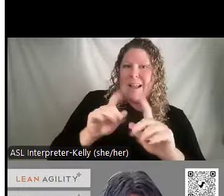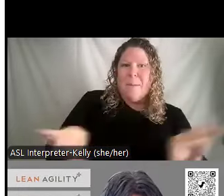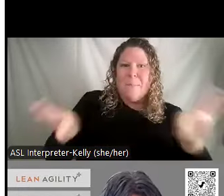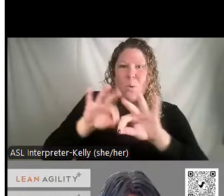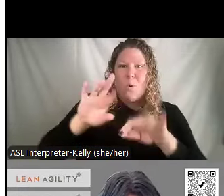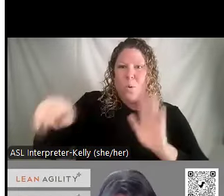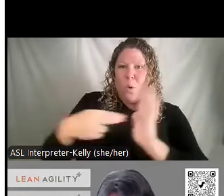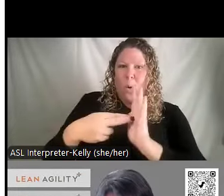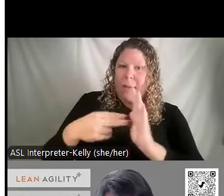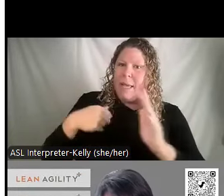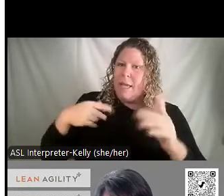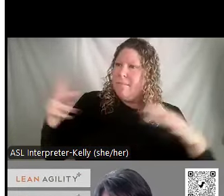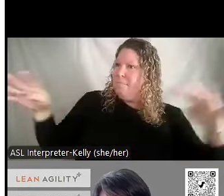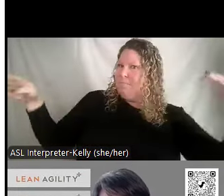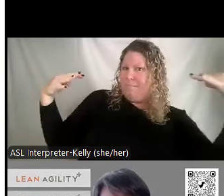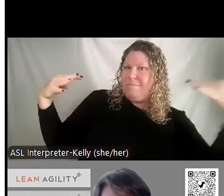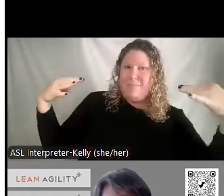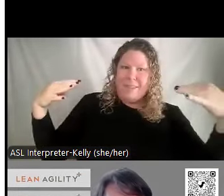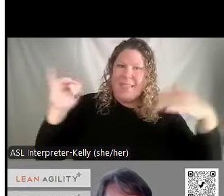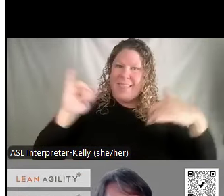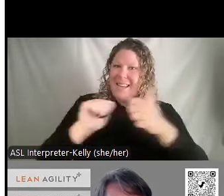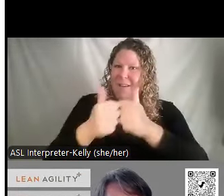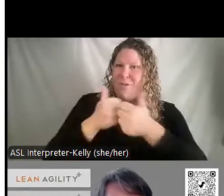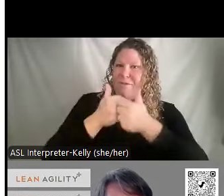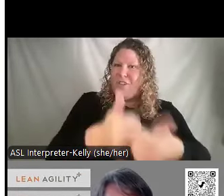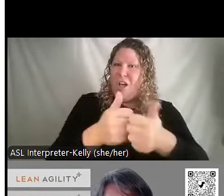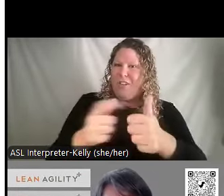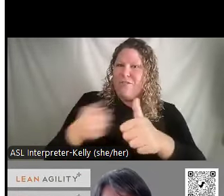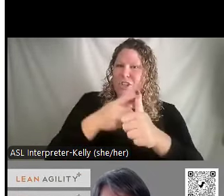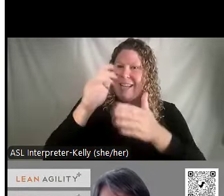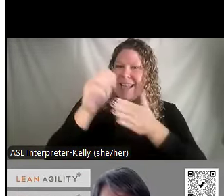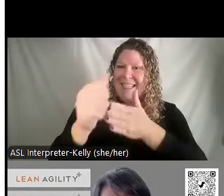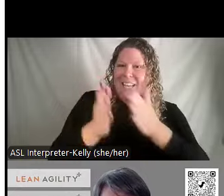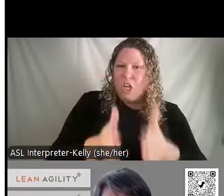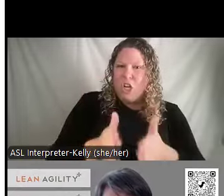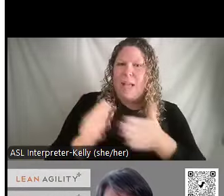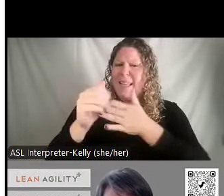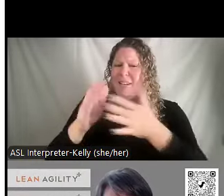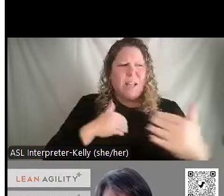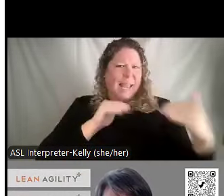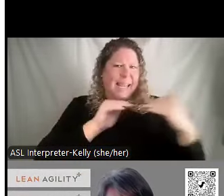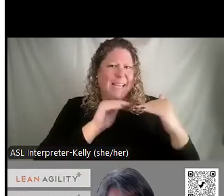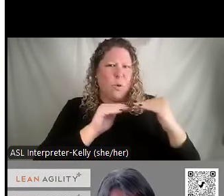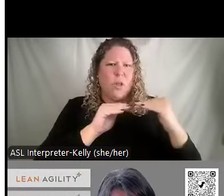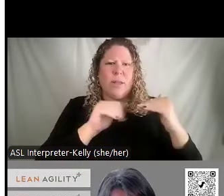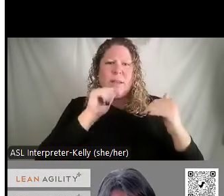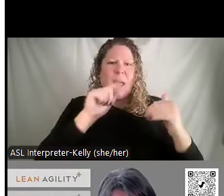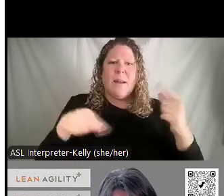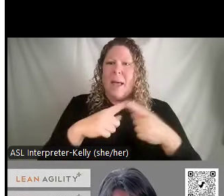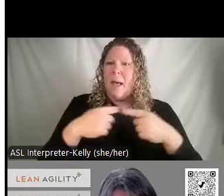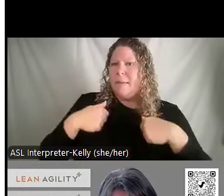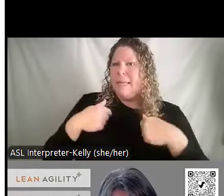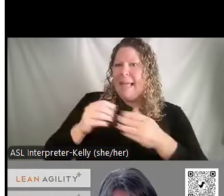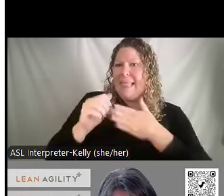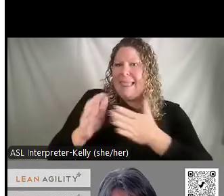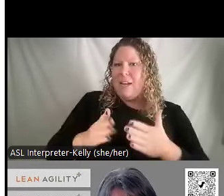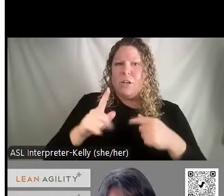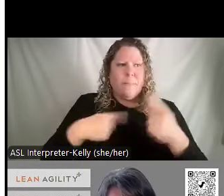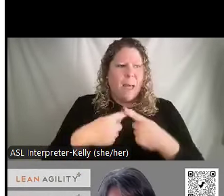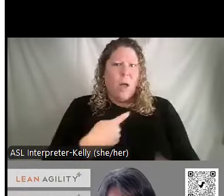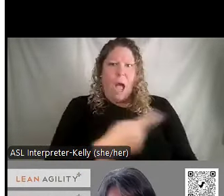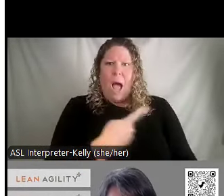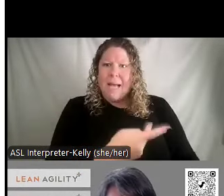shows everyone else how to follow. Notice how the leader embraces him as an equal. So it's not about the leader anymore, it's about them,